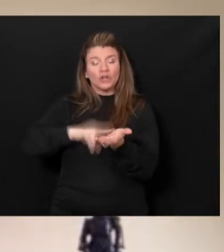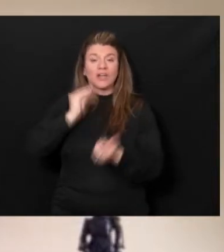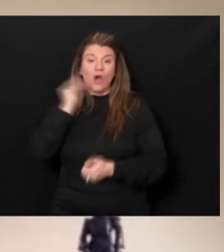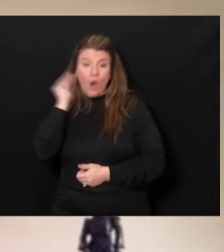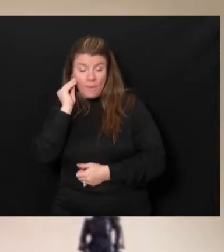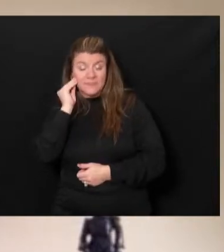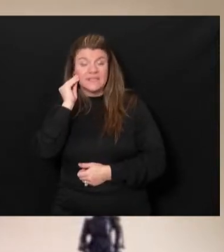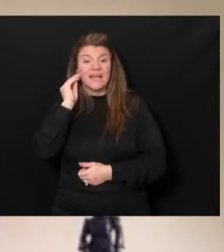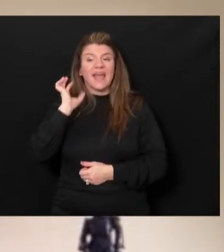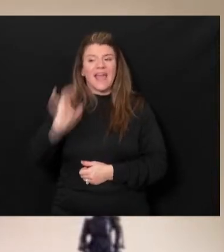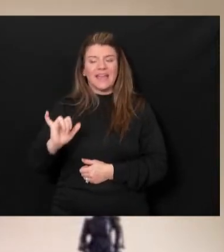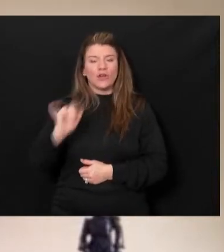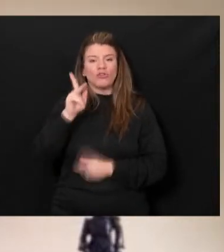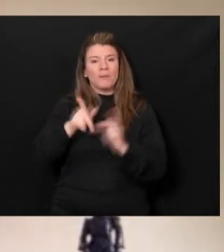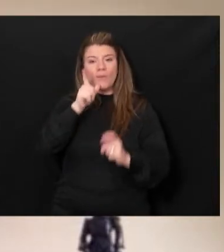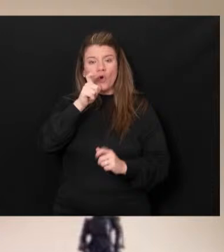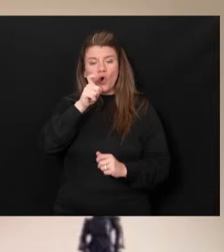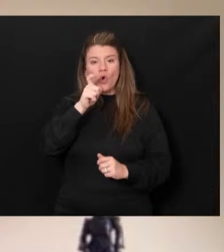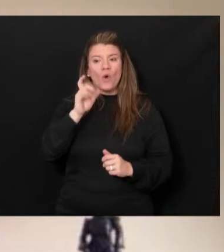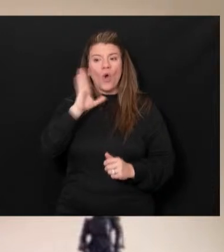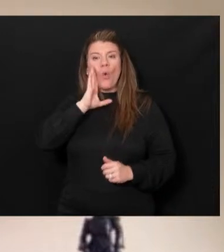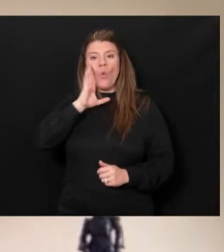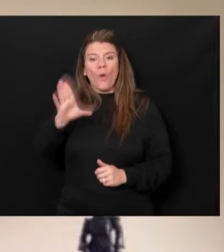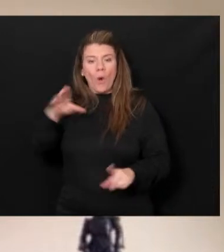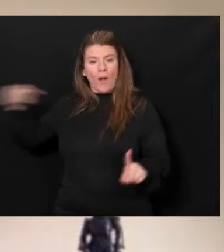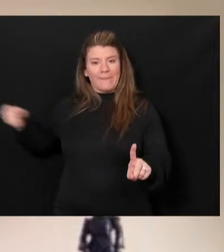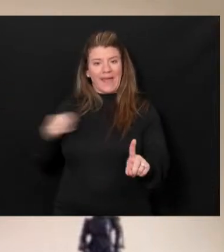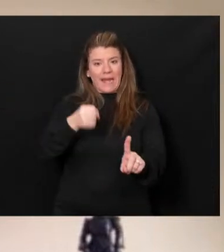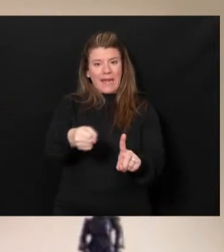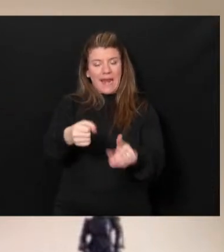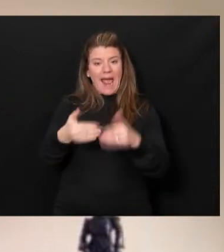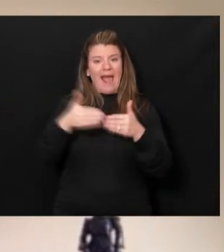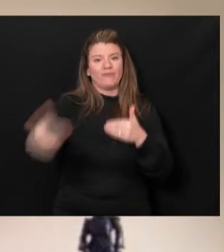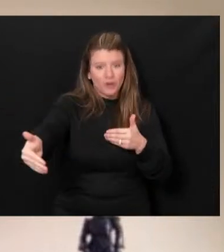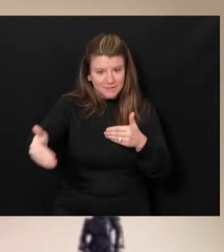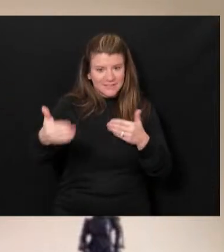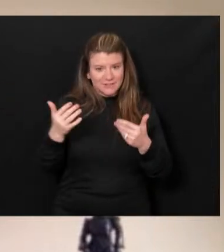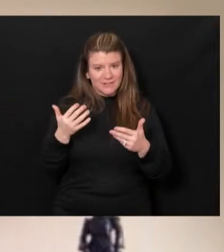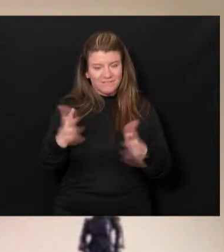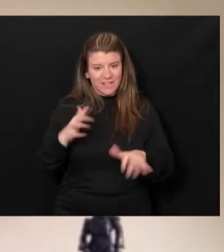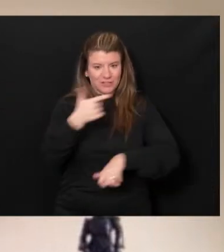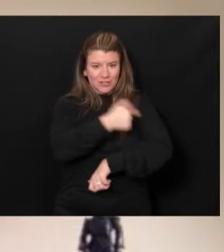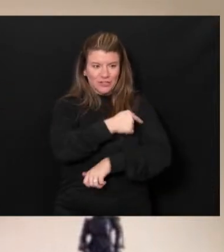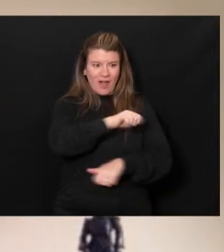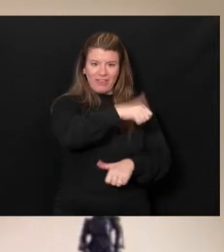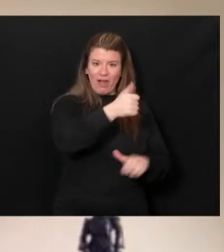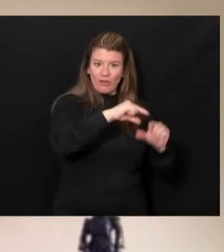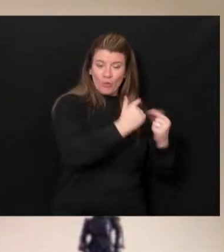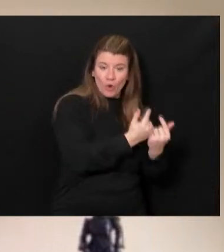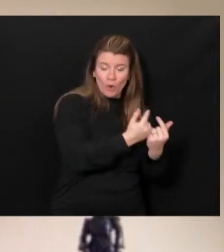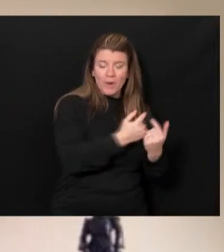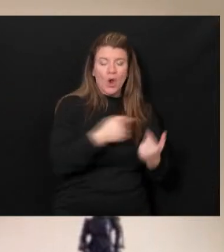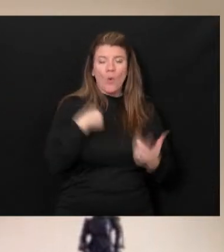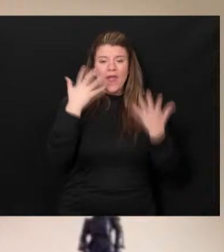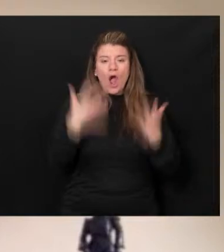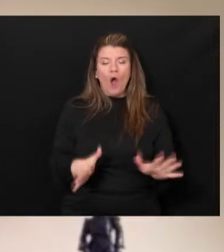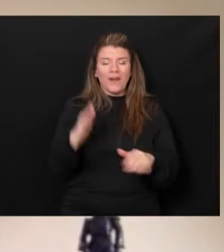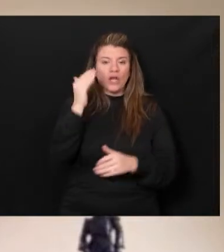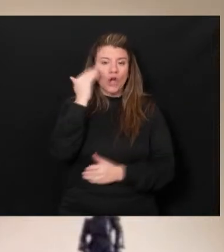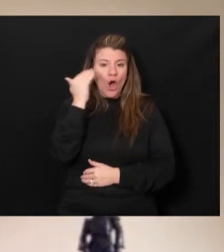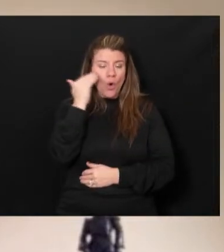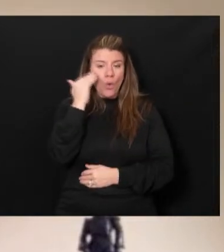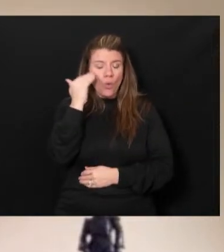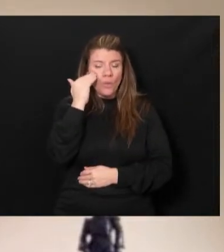and to those incoming staff members in hospital facilities. We know